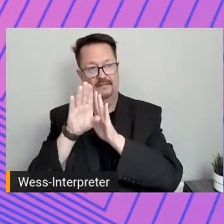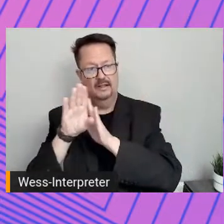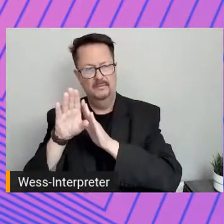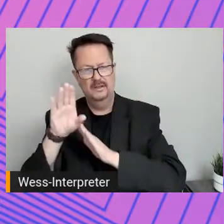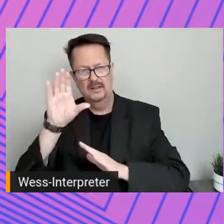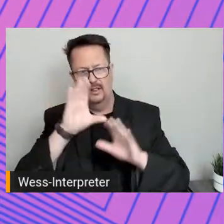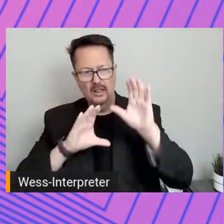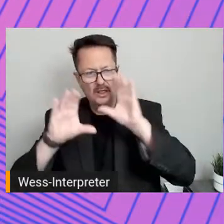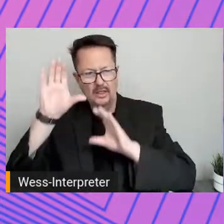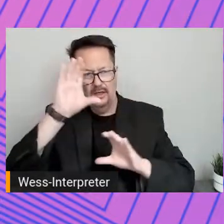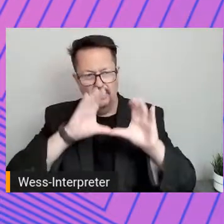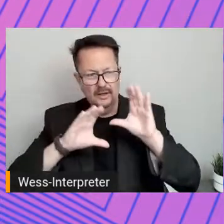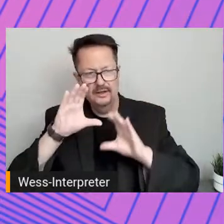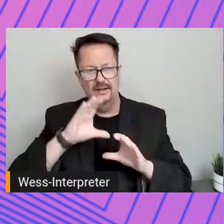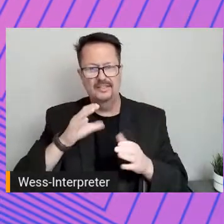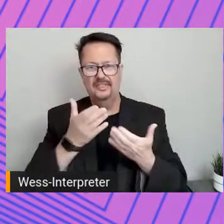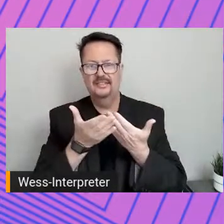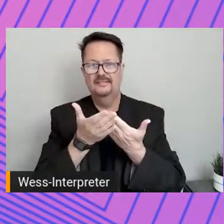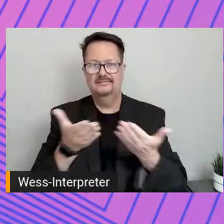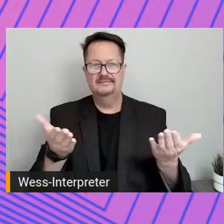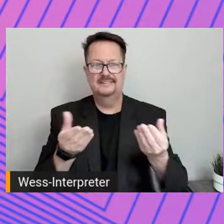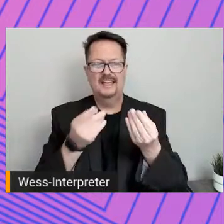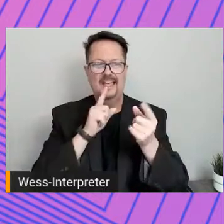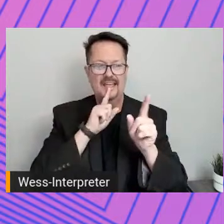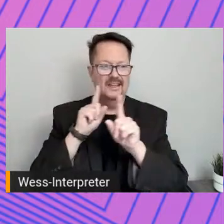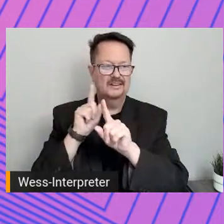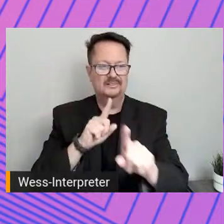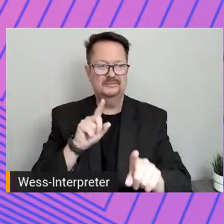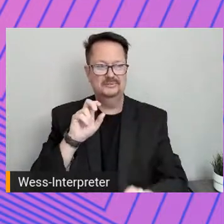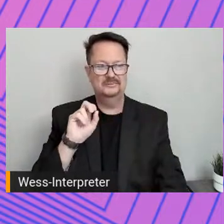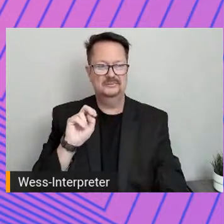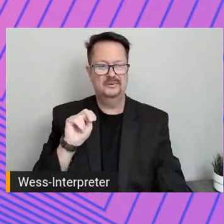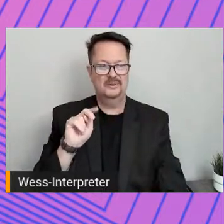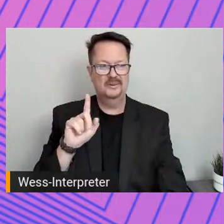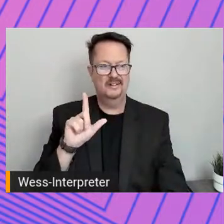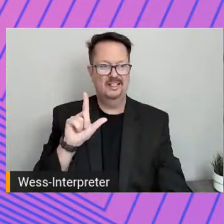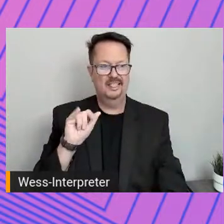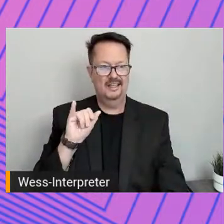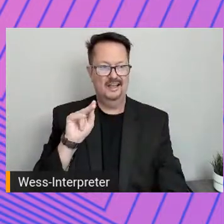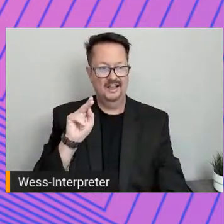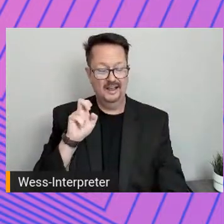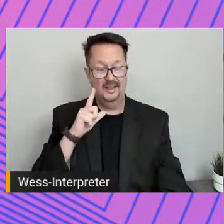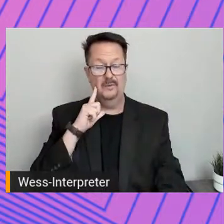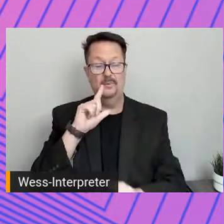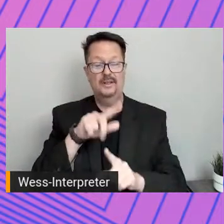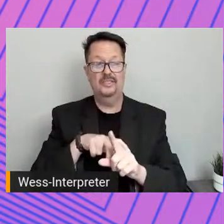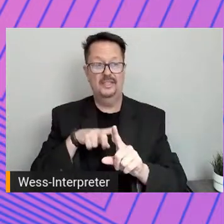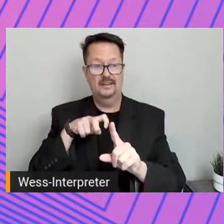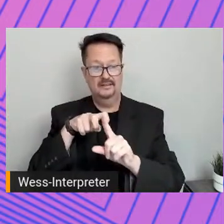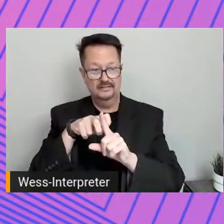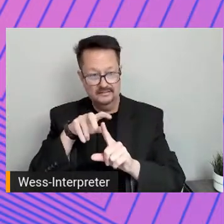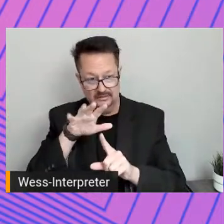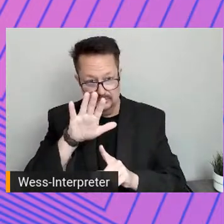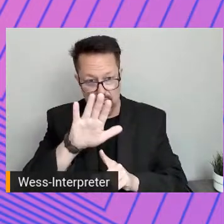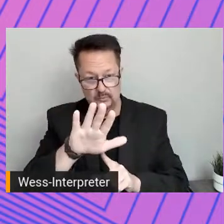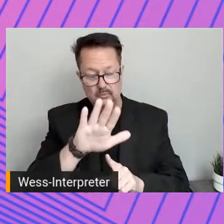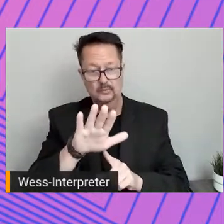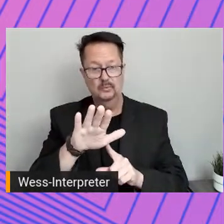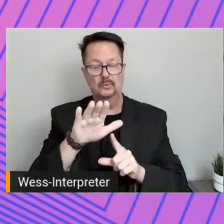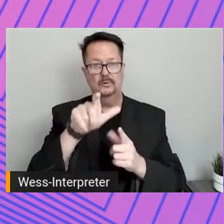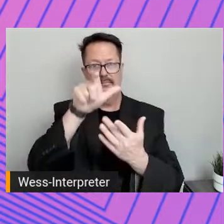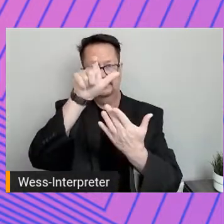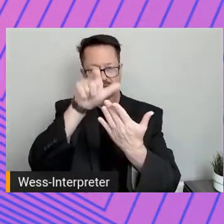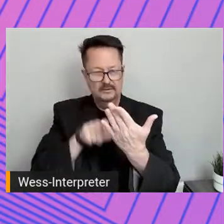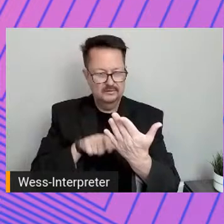solutions online and they'll Google for stuff. And so when they land or come across your particular material, what's the experience? Can